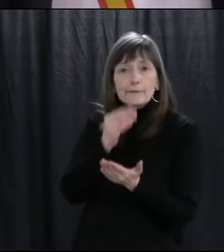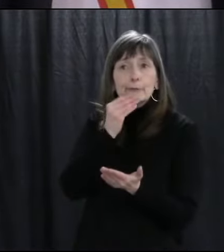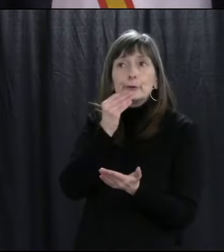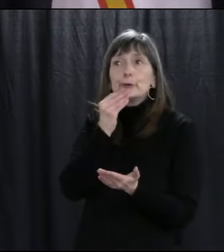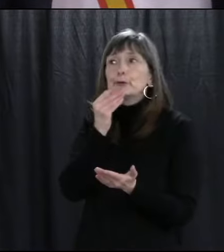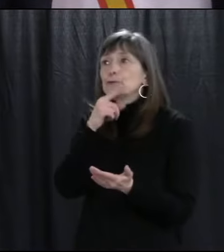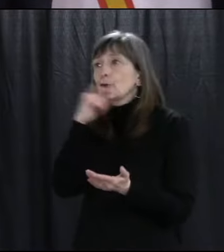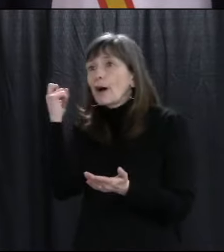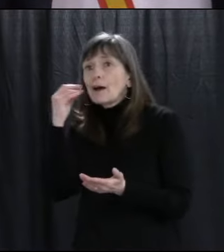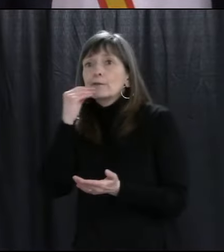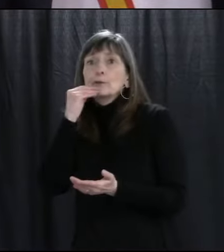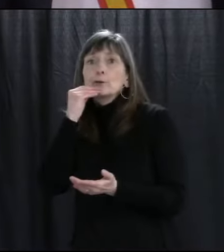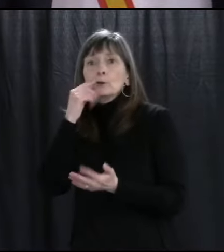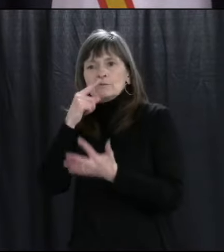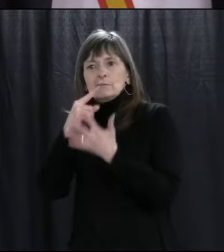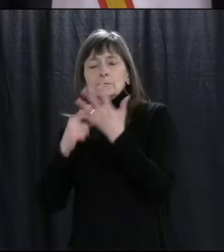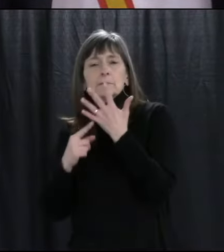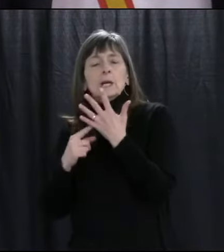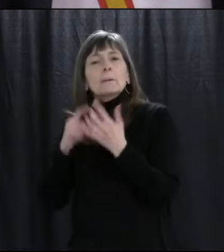packaged goods, that sort of thing.